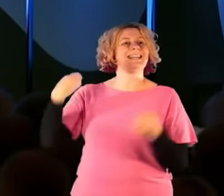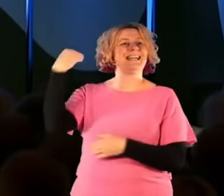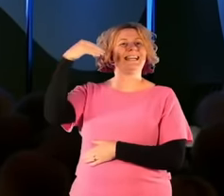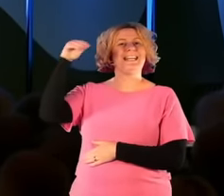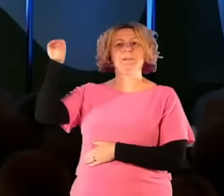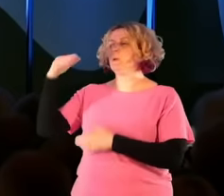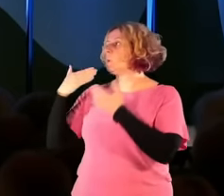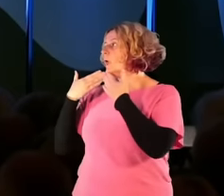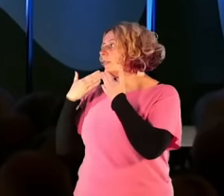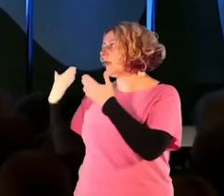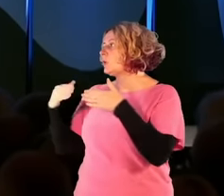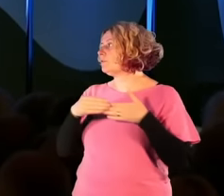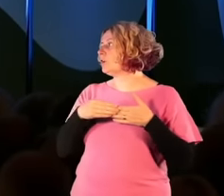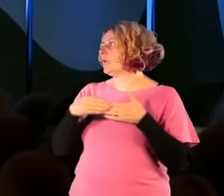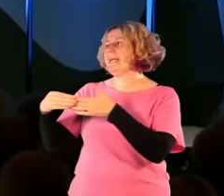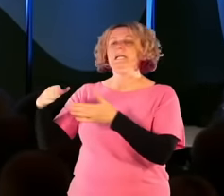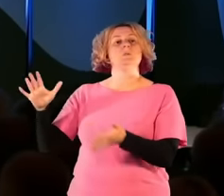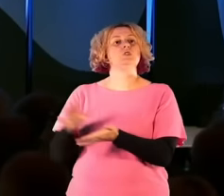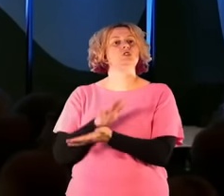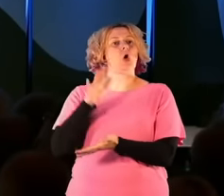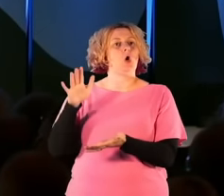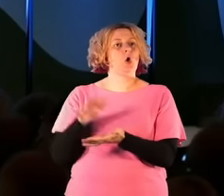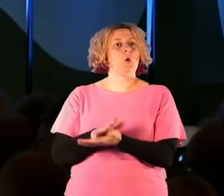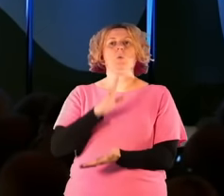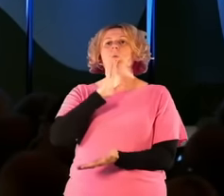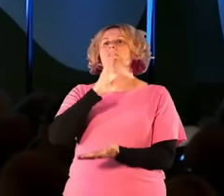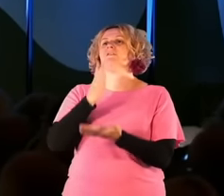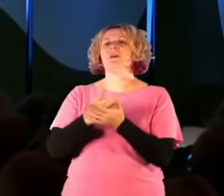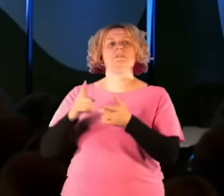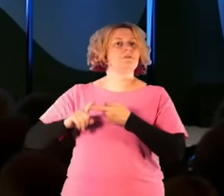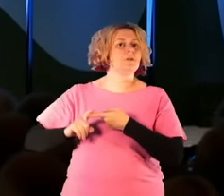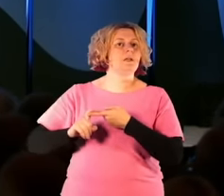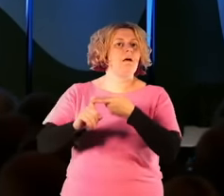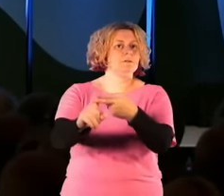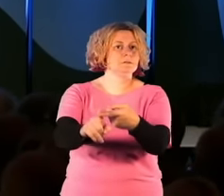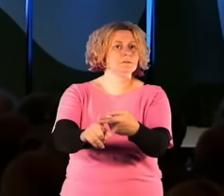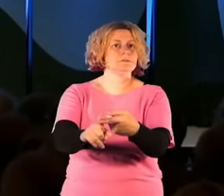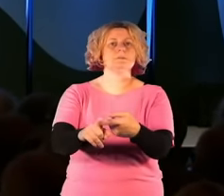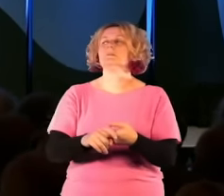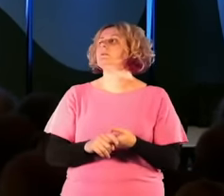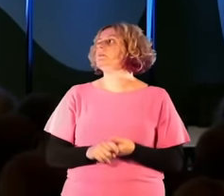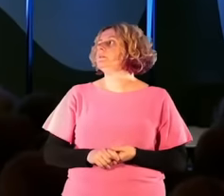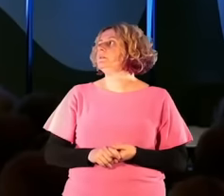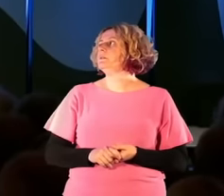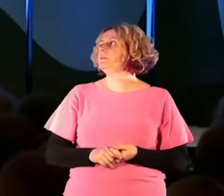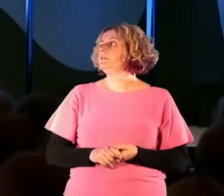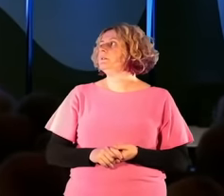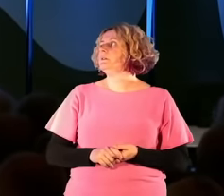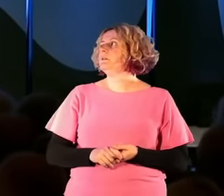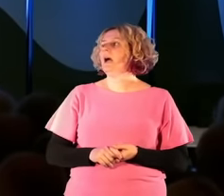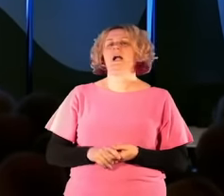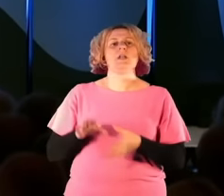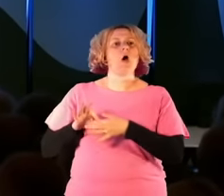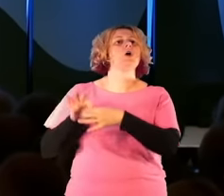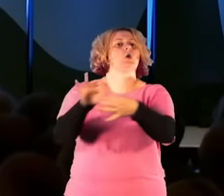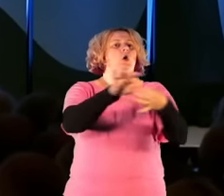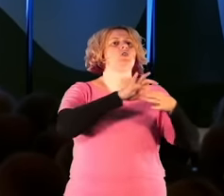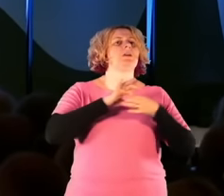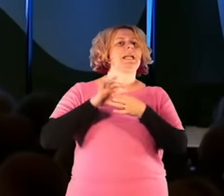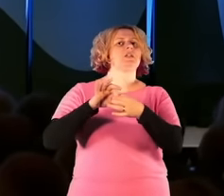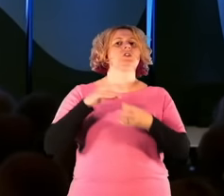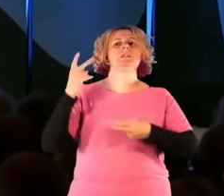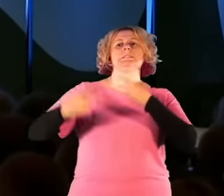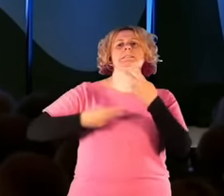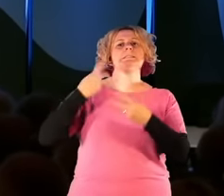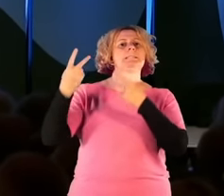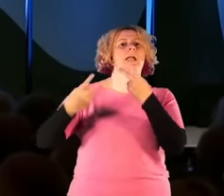you so much for leading us with joy, with faithfulness, a congregational singing. This is not a band that draws attention